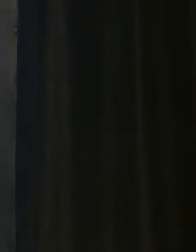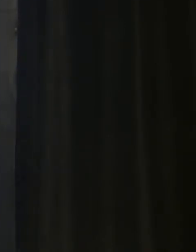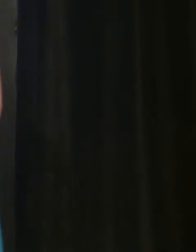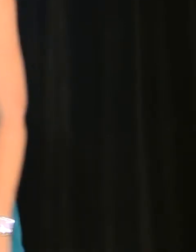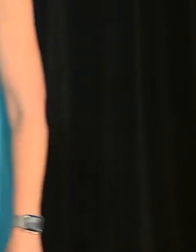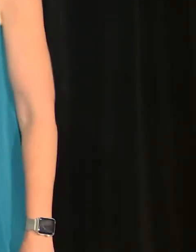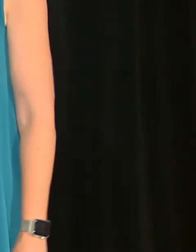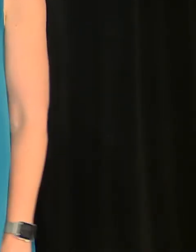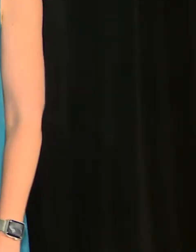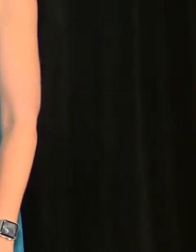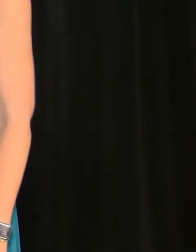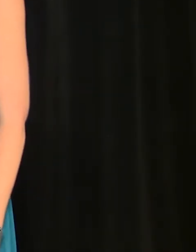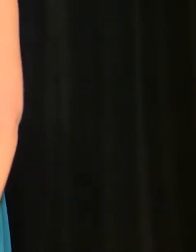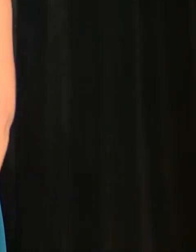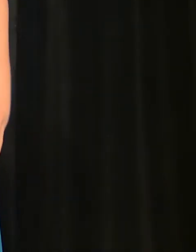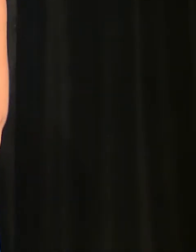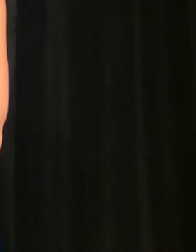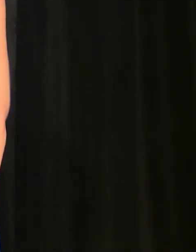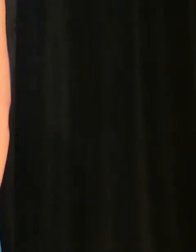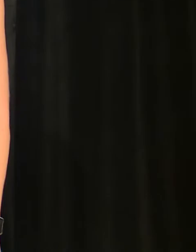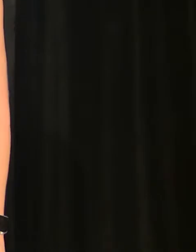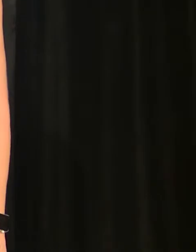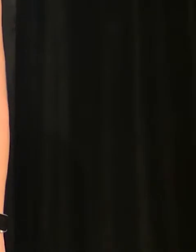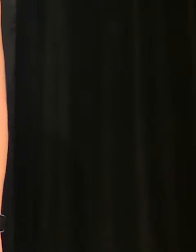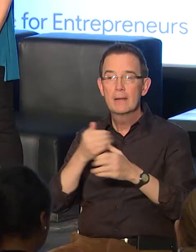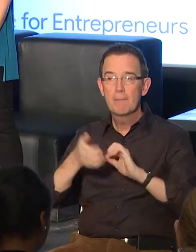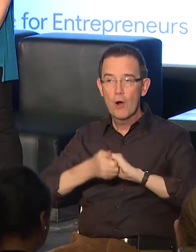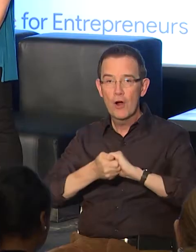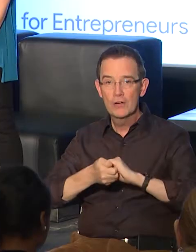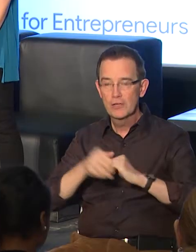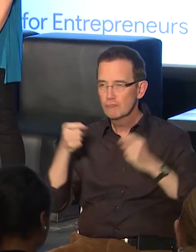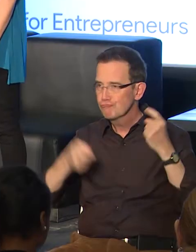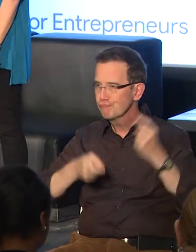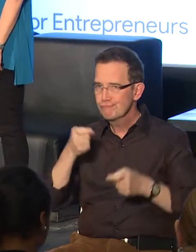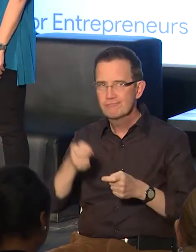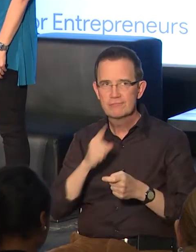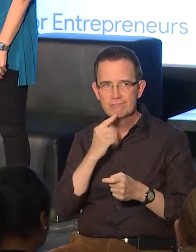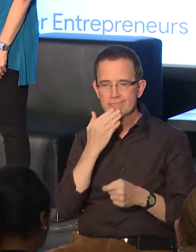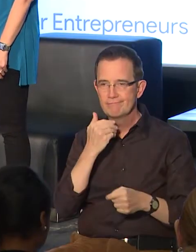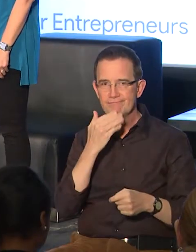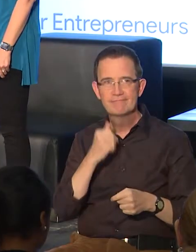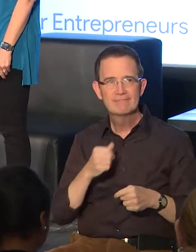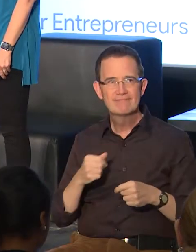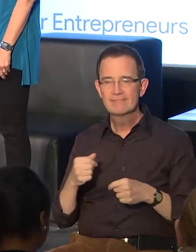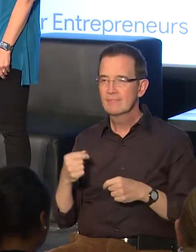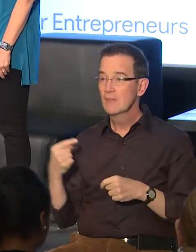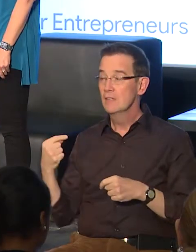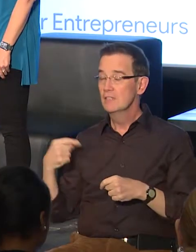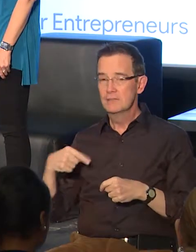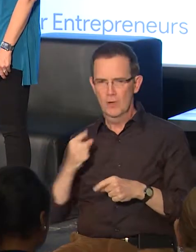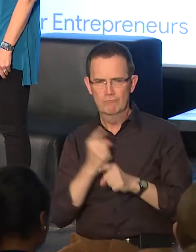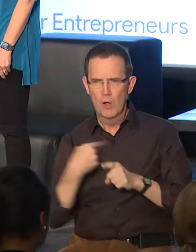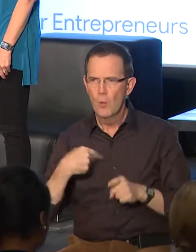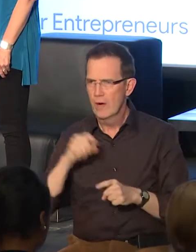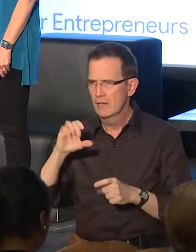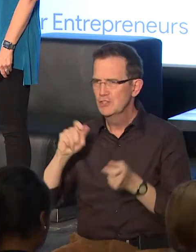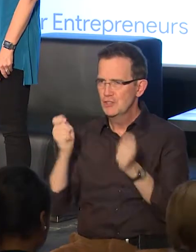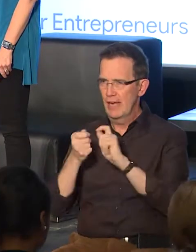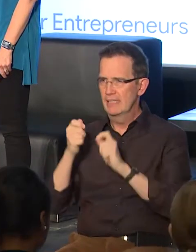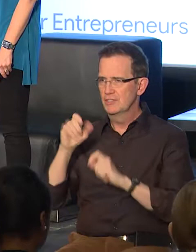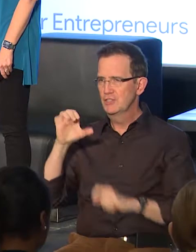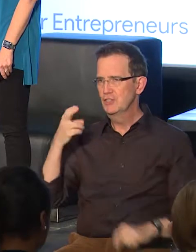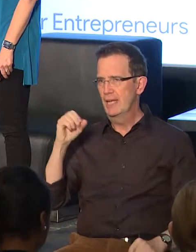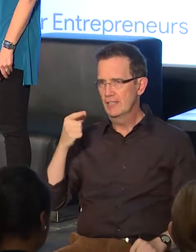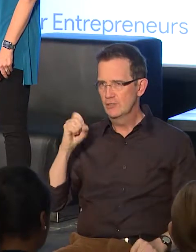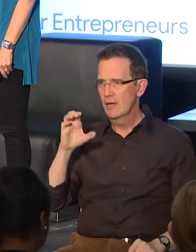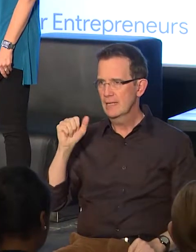partners, and much more behind the scenes. So as Melinda stated earlier, we are Change Catalyst, and we empower inclusive